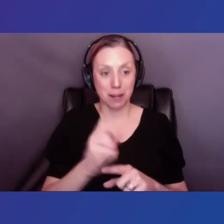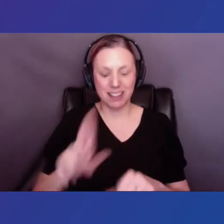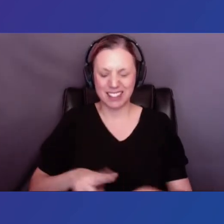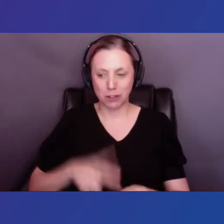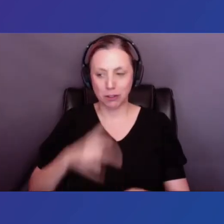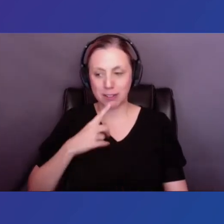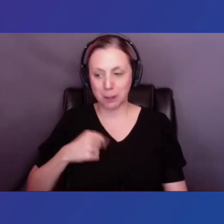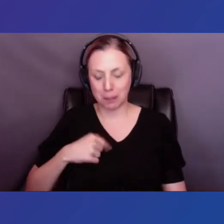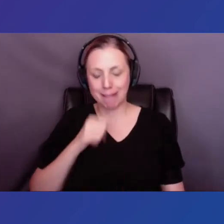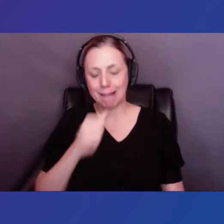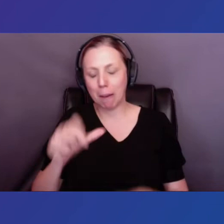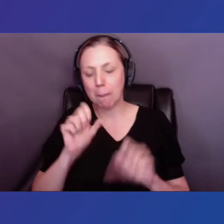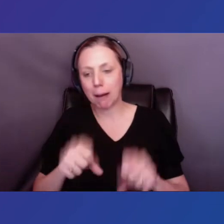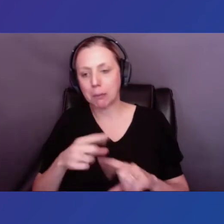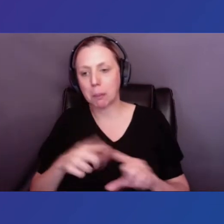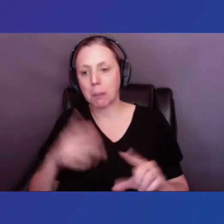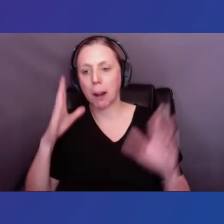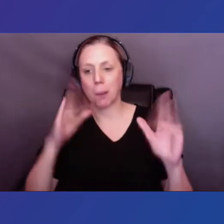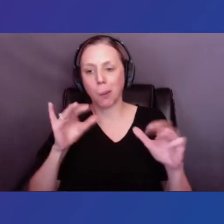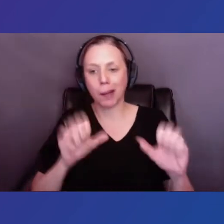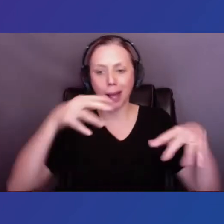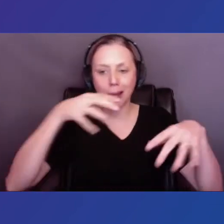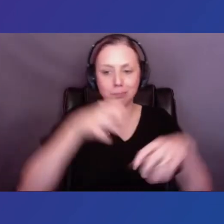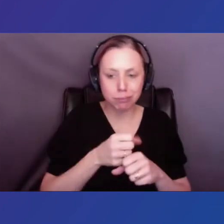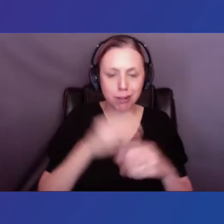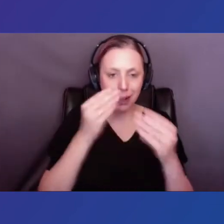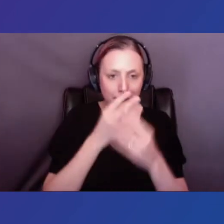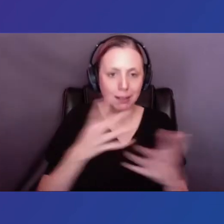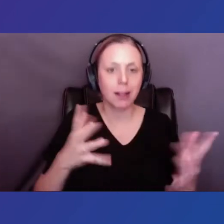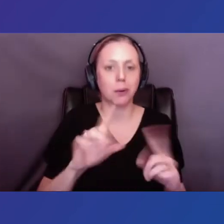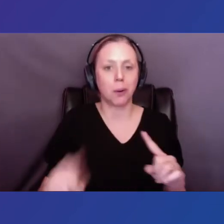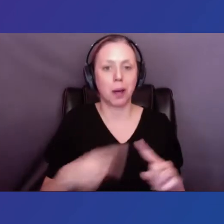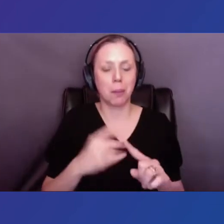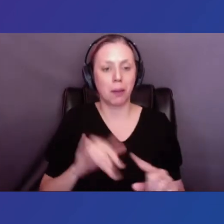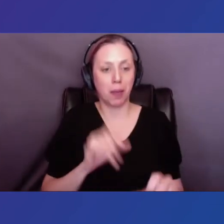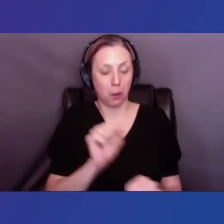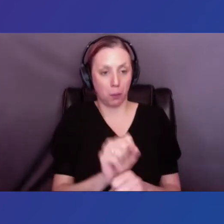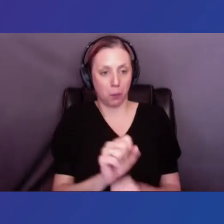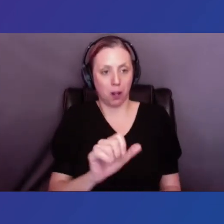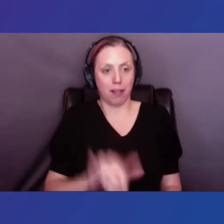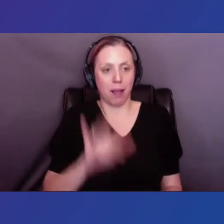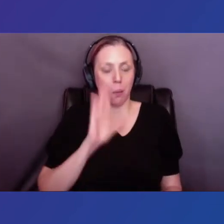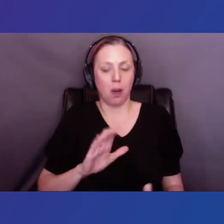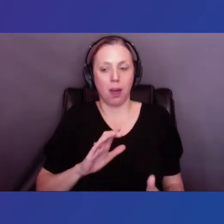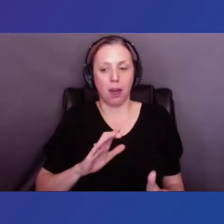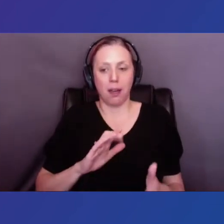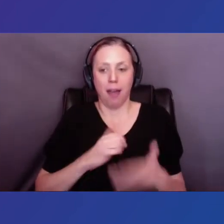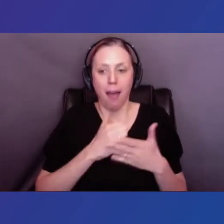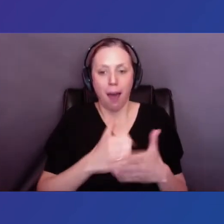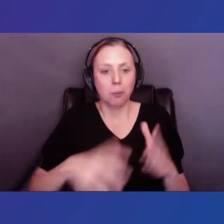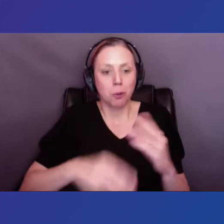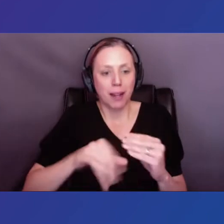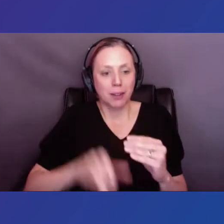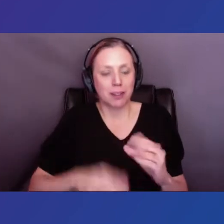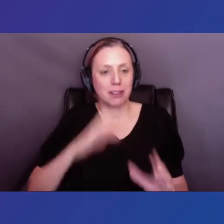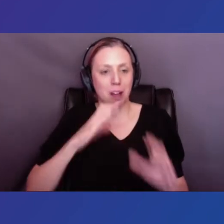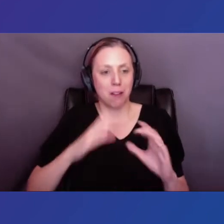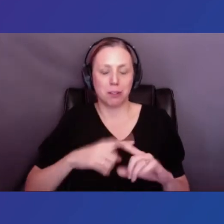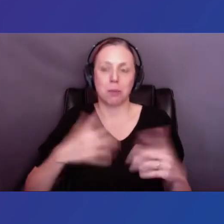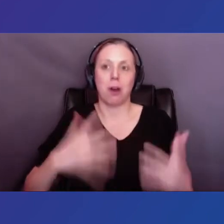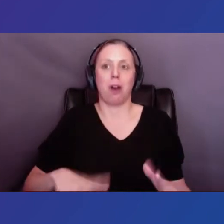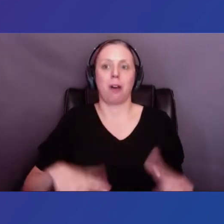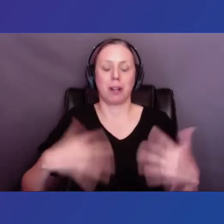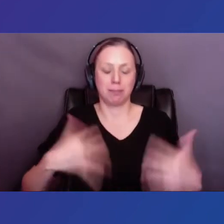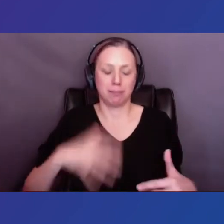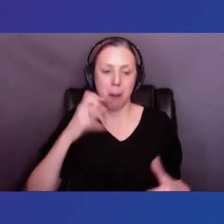the essence of the work that can add to this already rich conversation. So I'm going to be talking about a project called Building a Better Fish